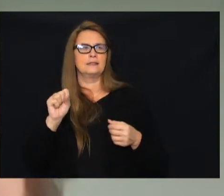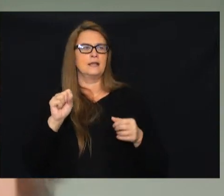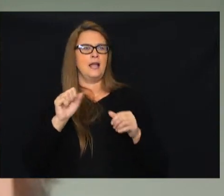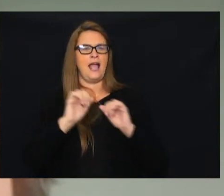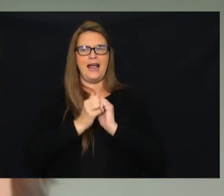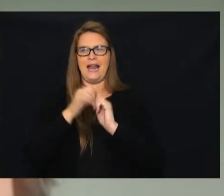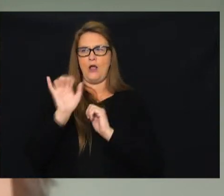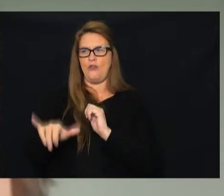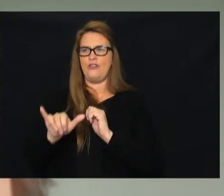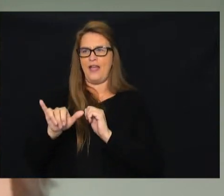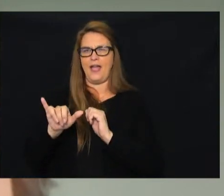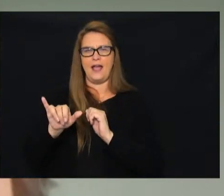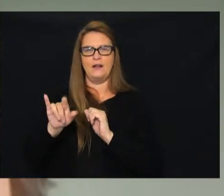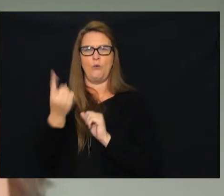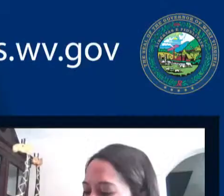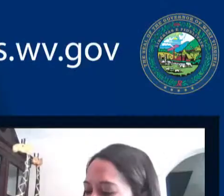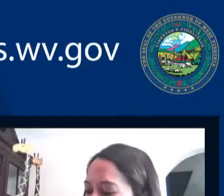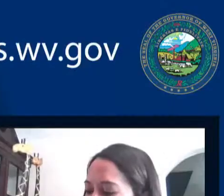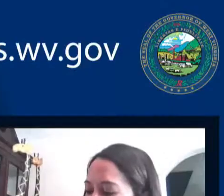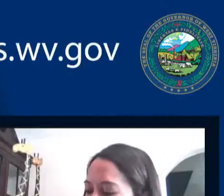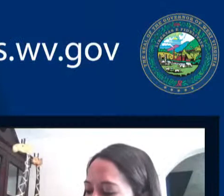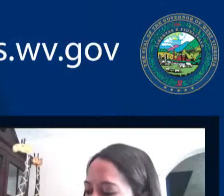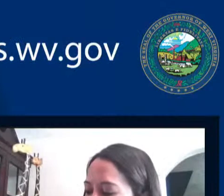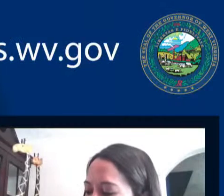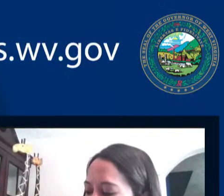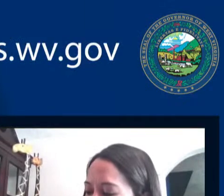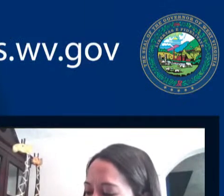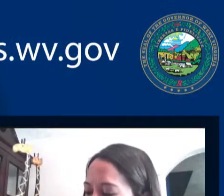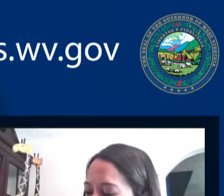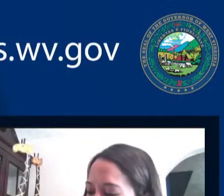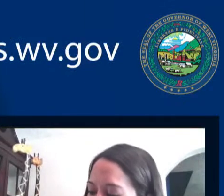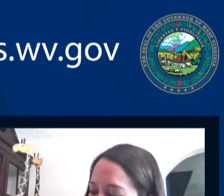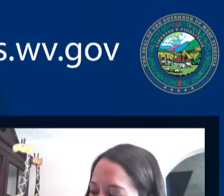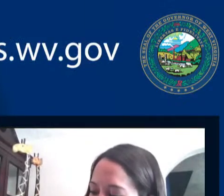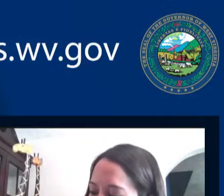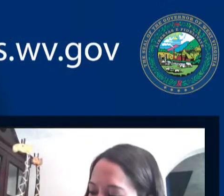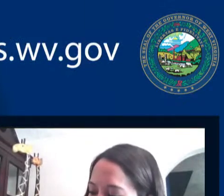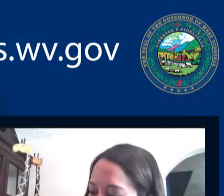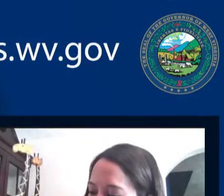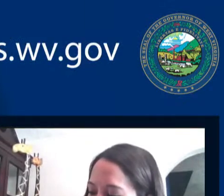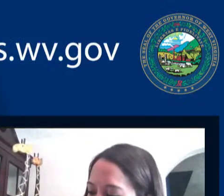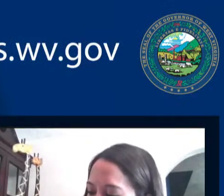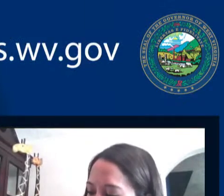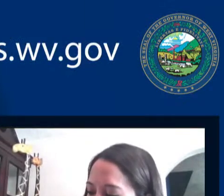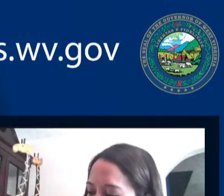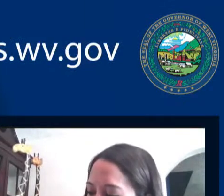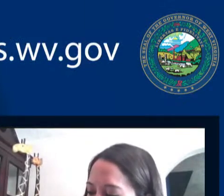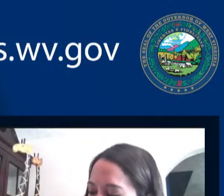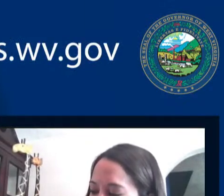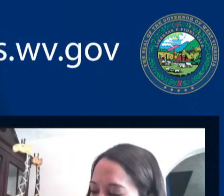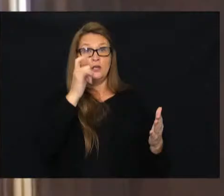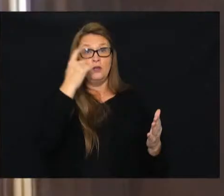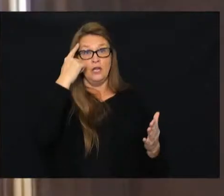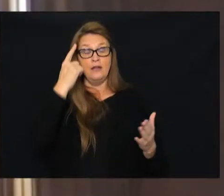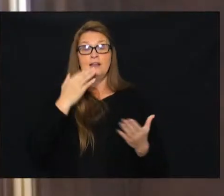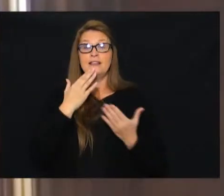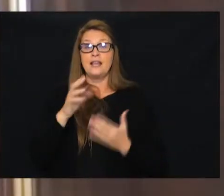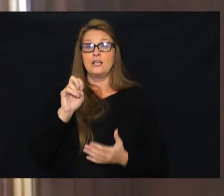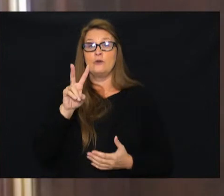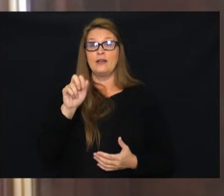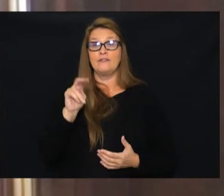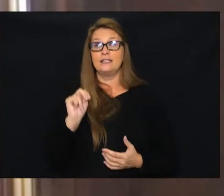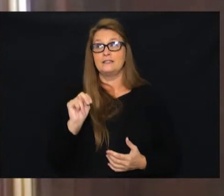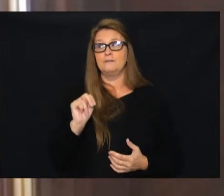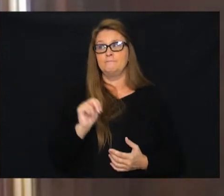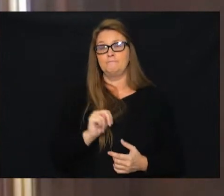variant in the state? Thank you. Dr. Marsh, this is you, sir. Well, thank you, Governor, and thank you, Evan.